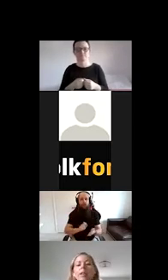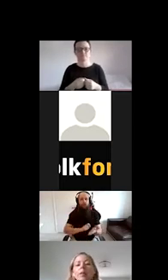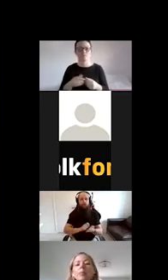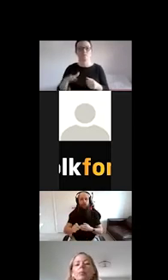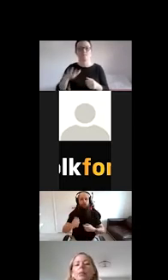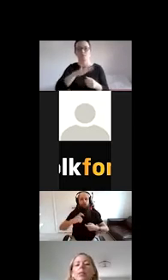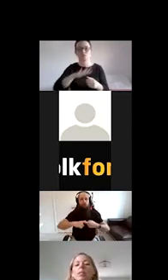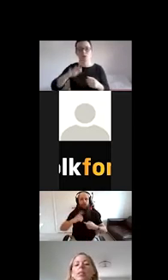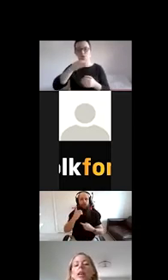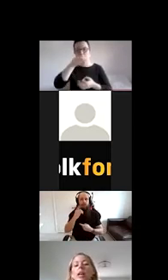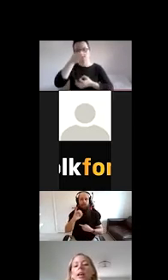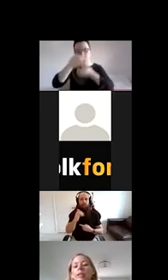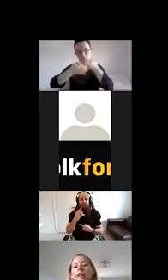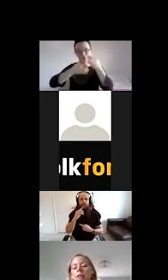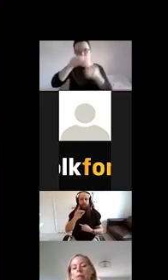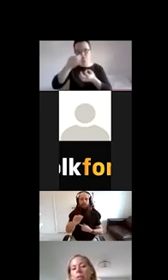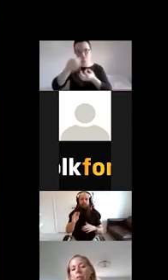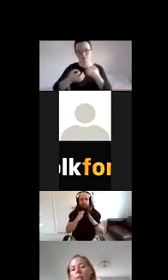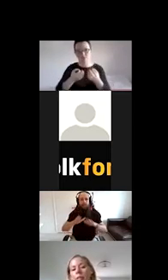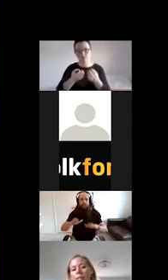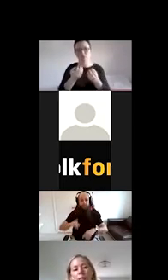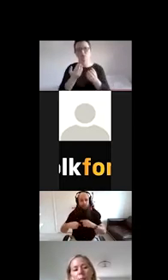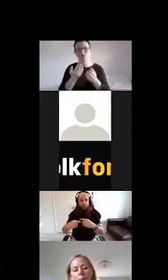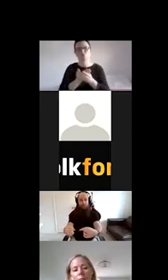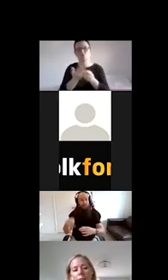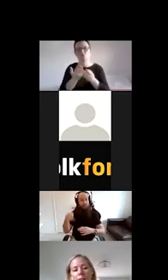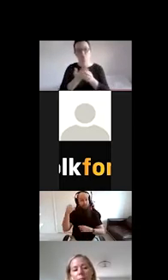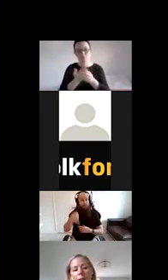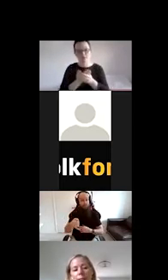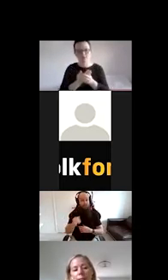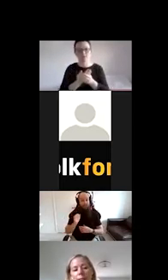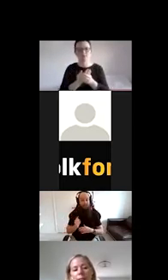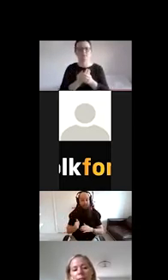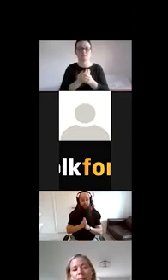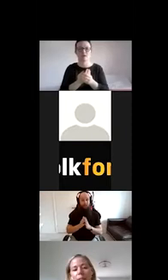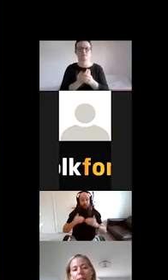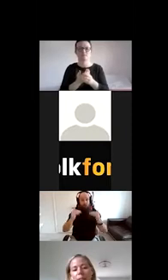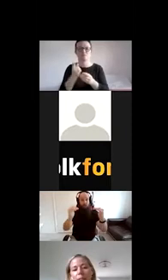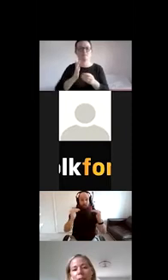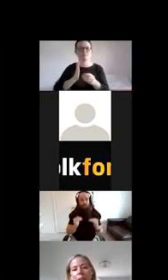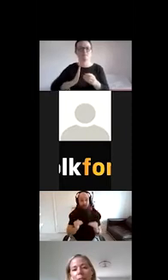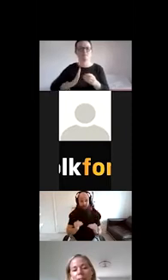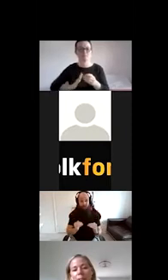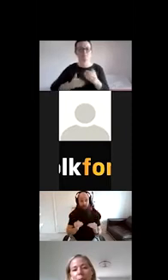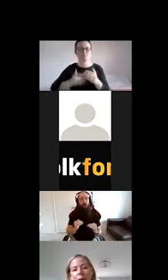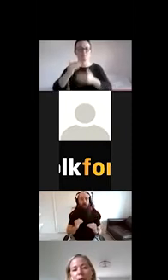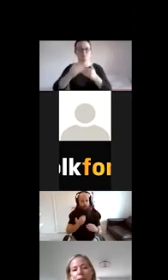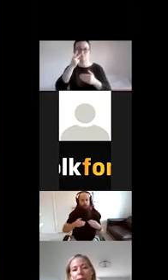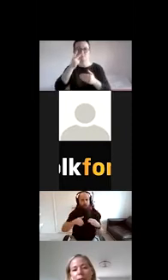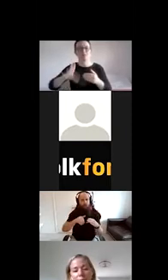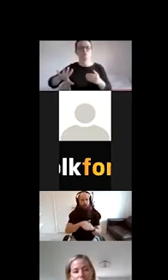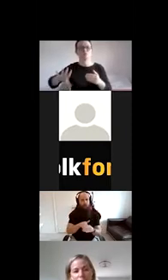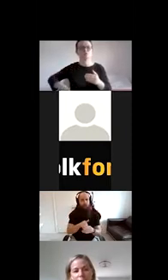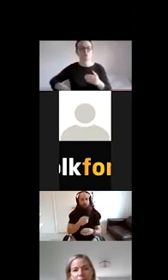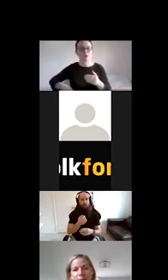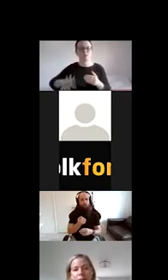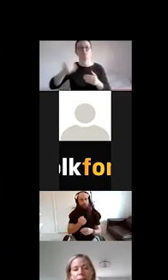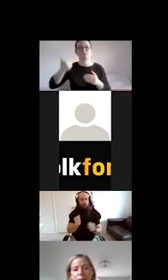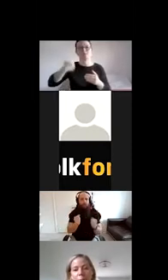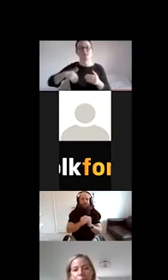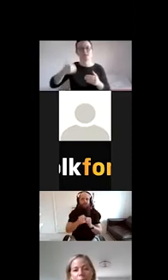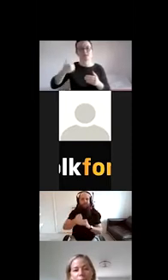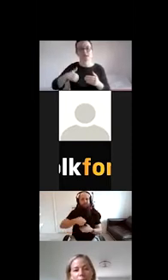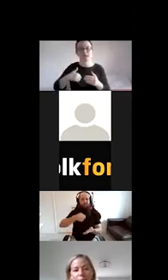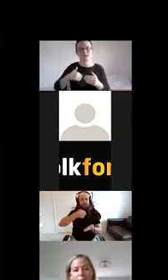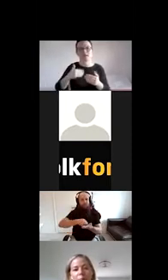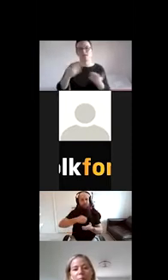Liberian peace process. And there we could see that women with disabilities had been included in some way in the